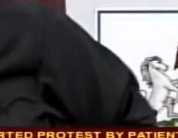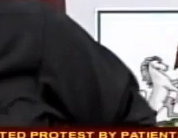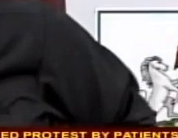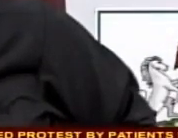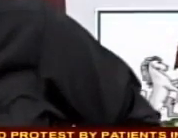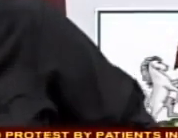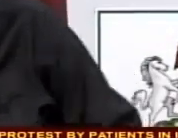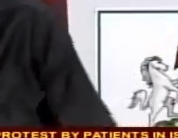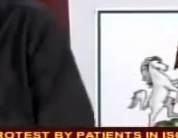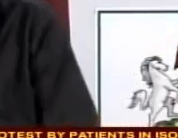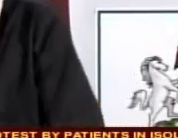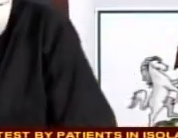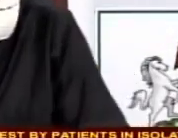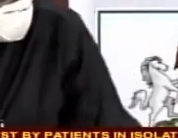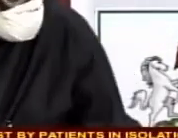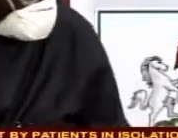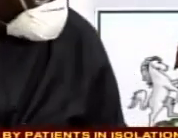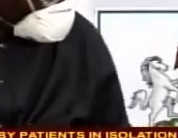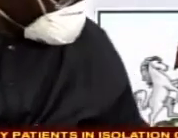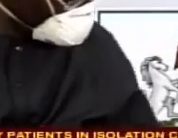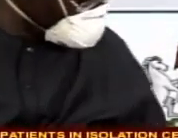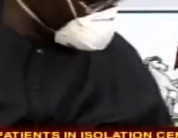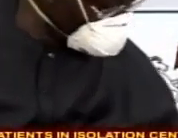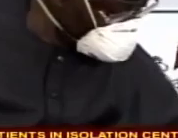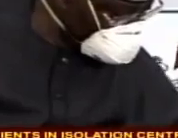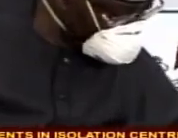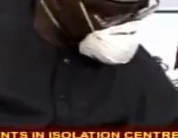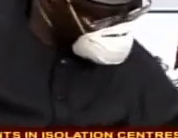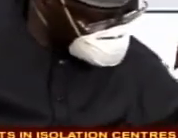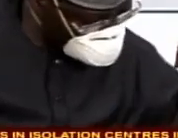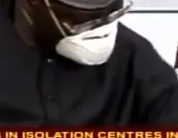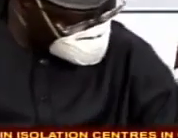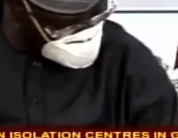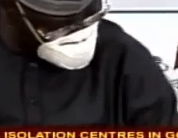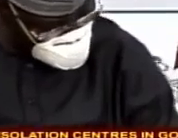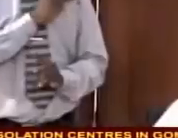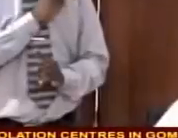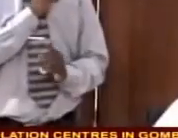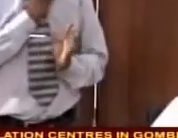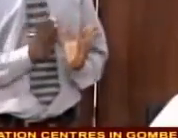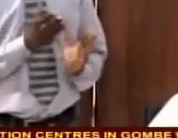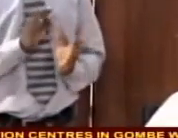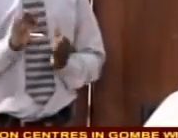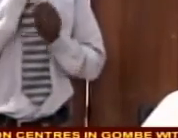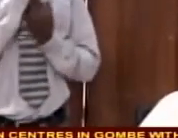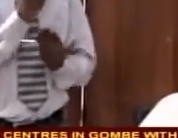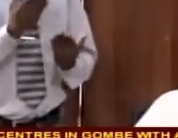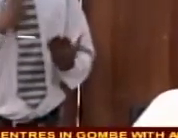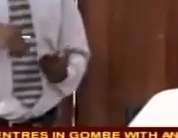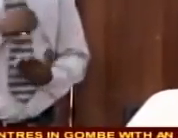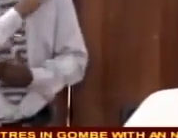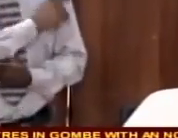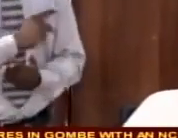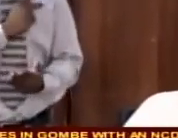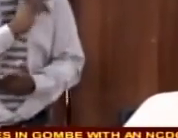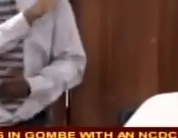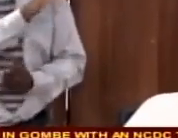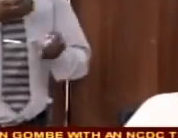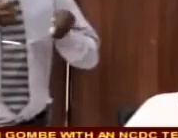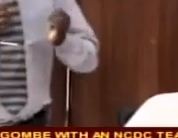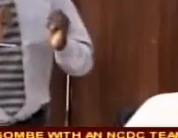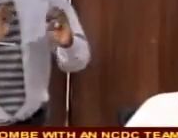AIT. Well, I want to start with the Minister of Information. We appreciate your efforts on the case